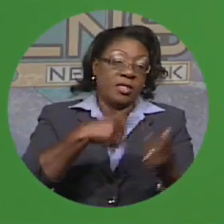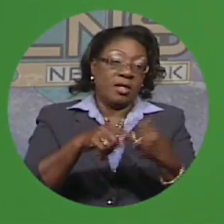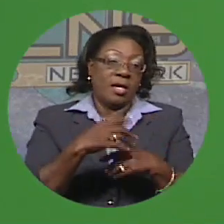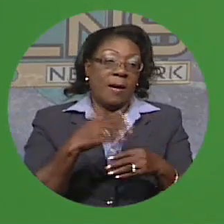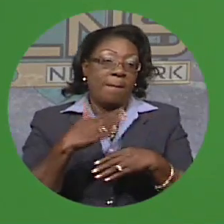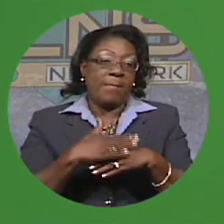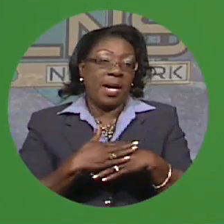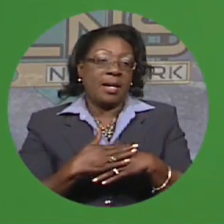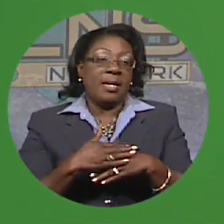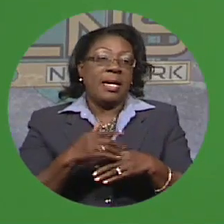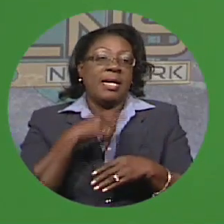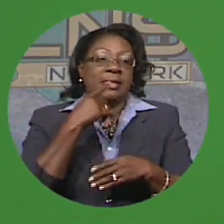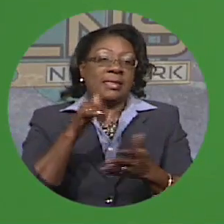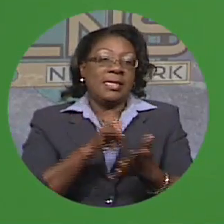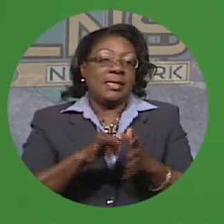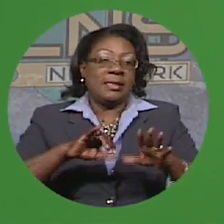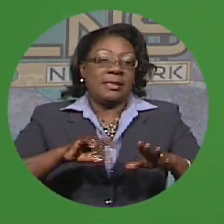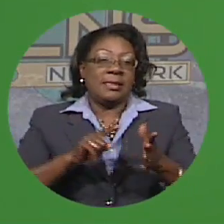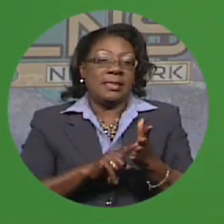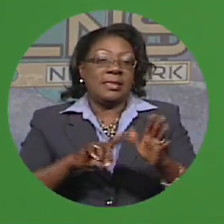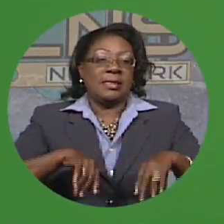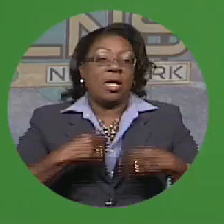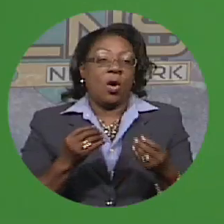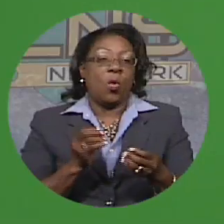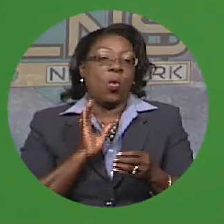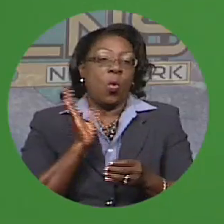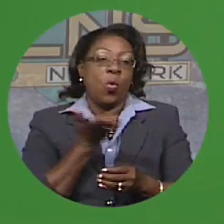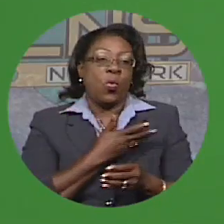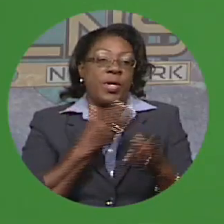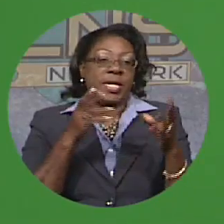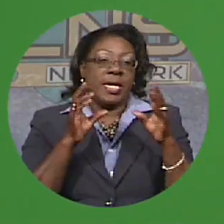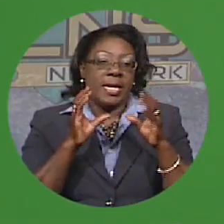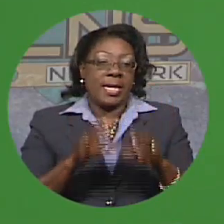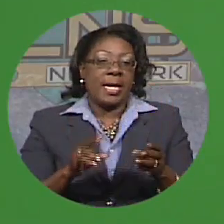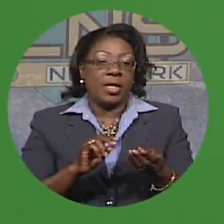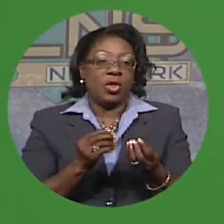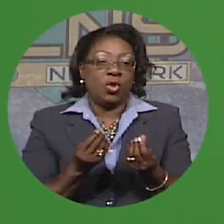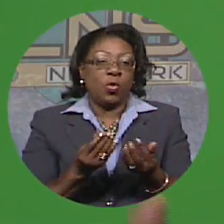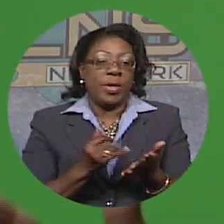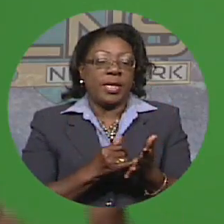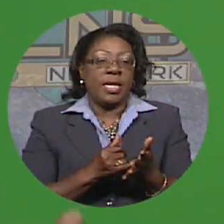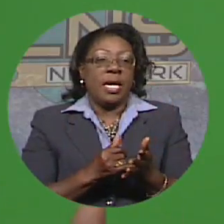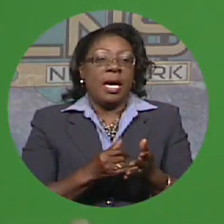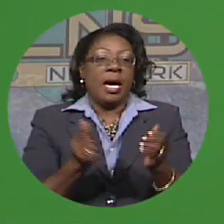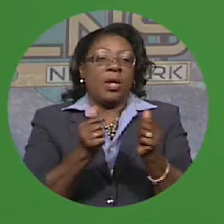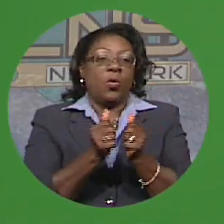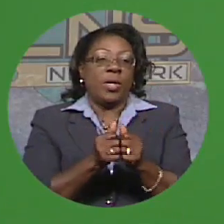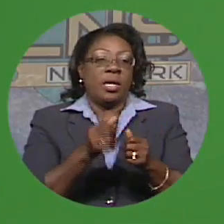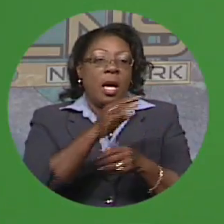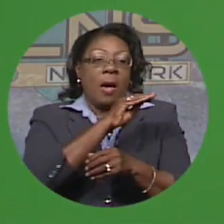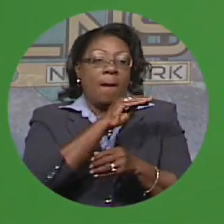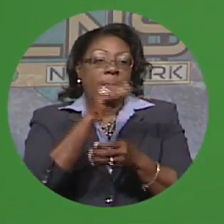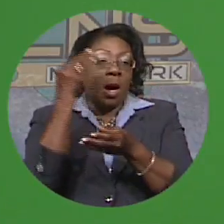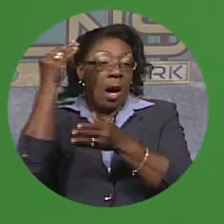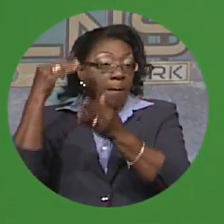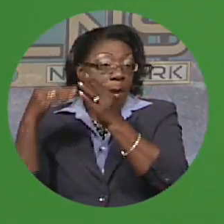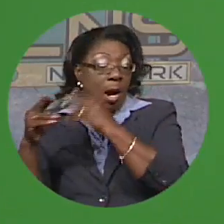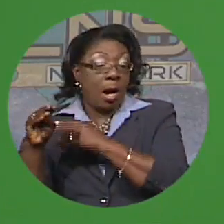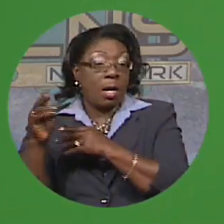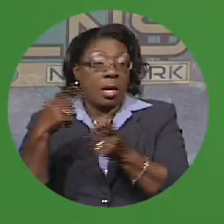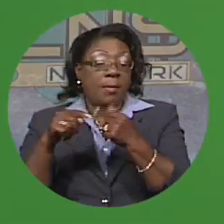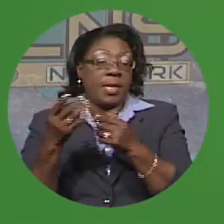and say, Sean, this is how we can do it. And even with the Bahama project coming on board, it will be so nice if they could put